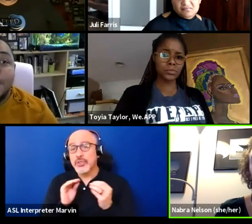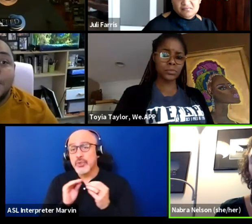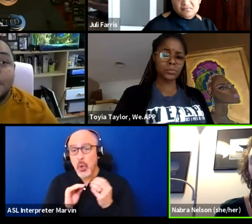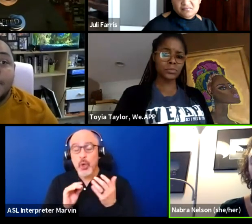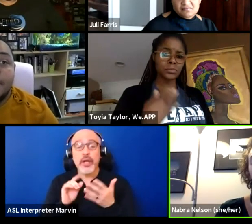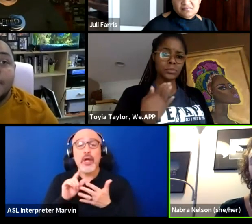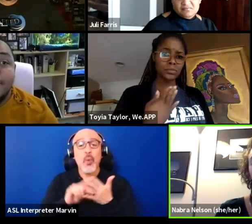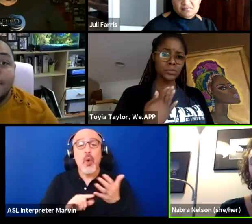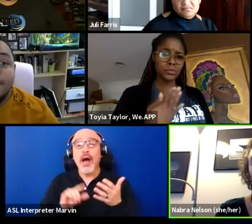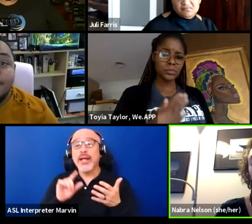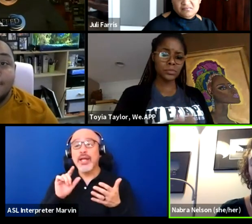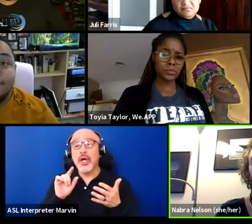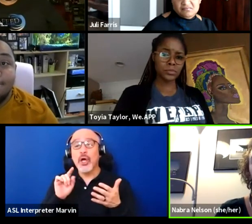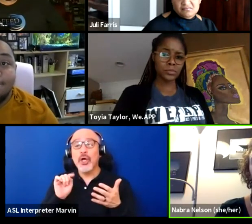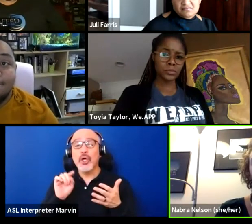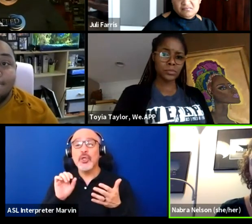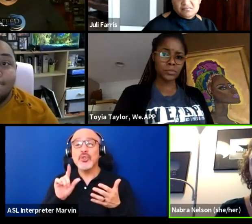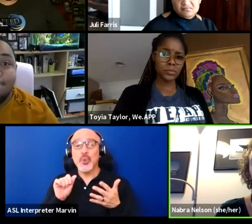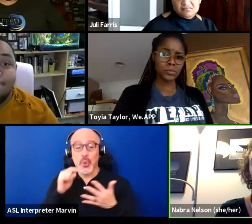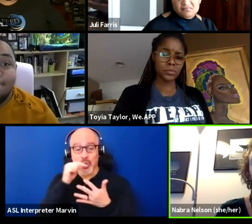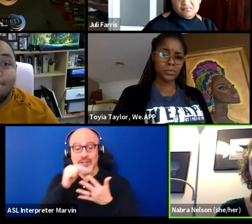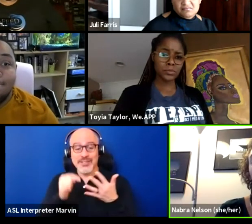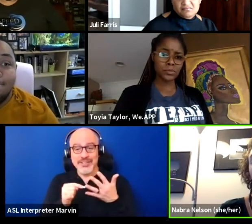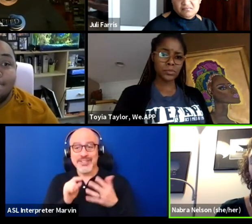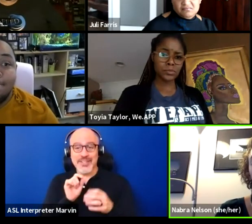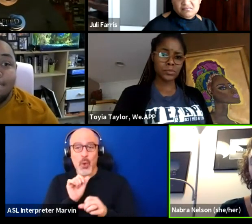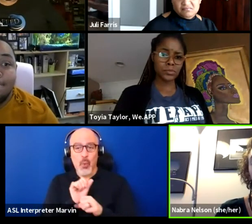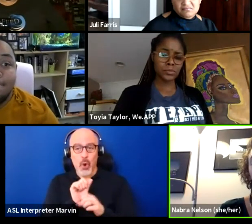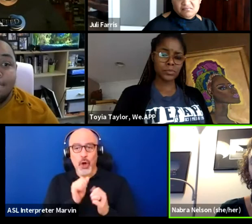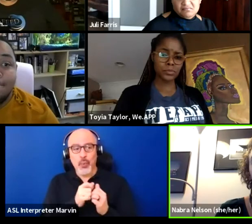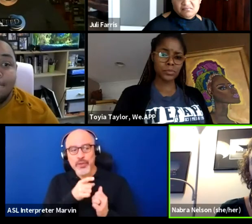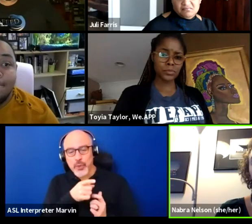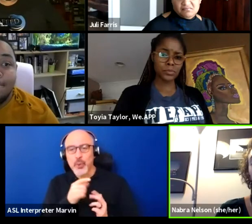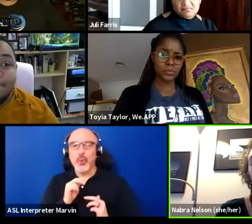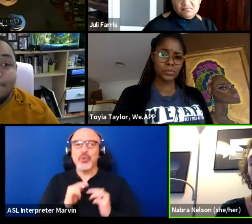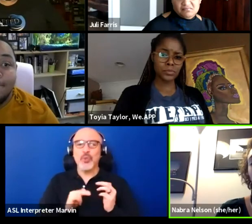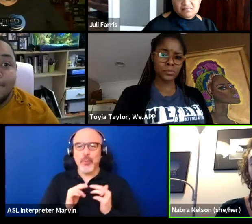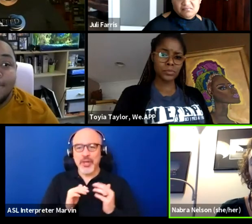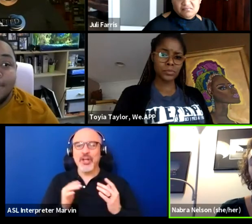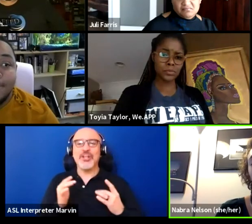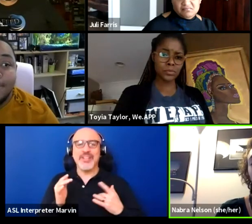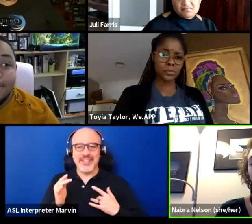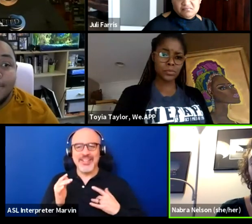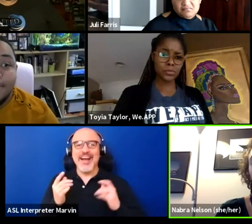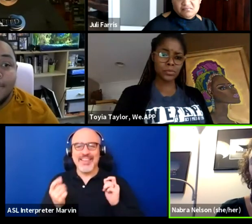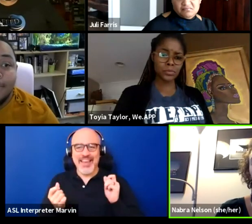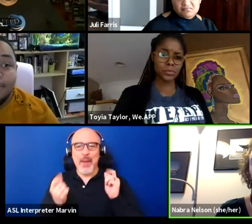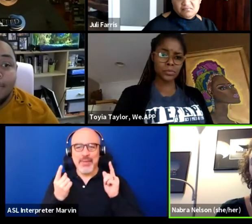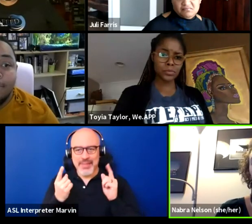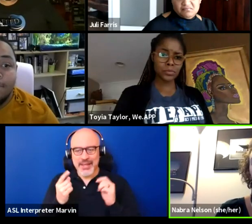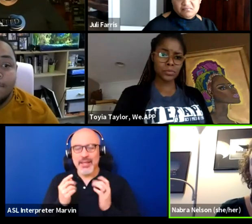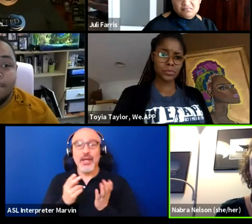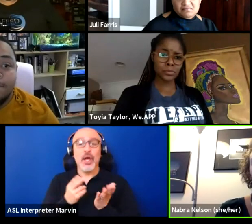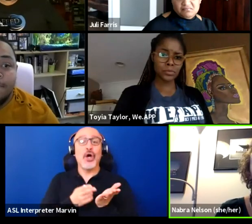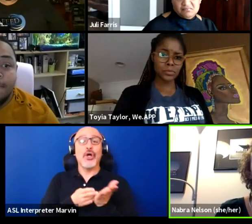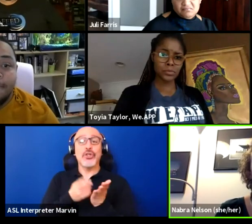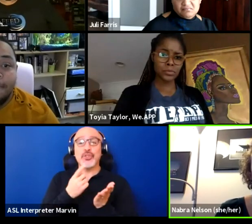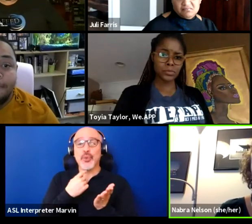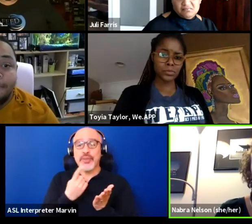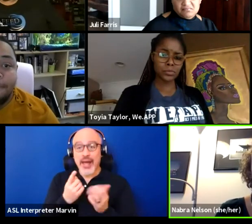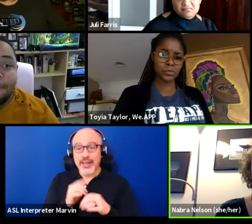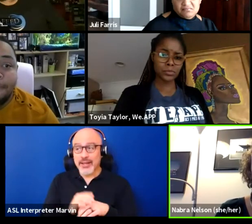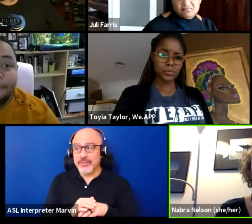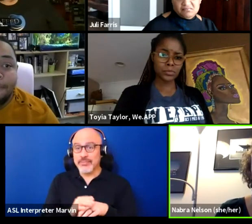have worked for you as well, in building that empathy and the truth telling. What I was hearing is also that